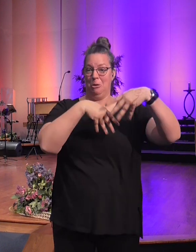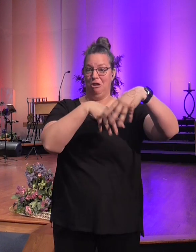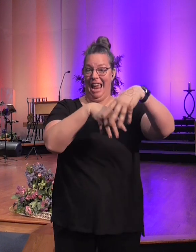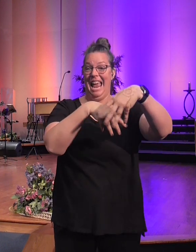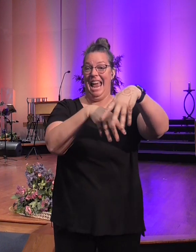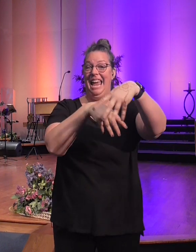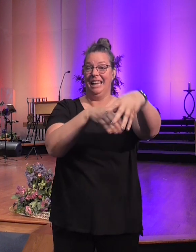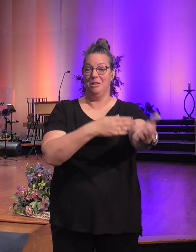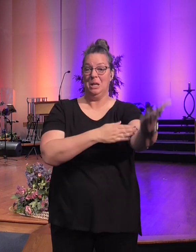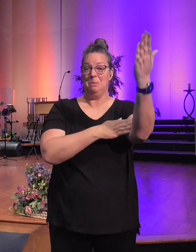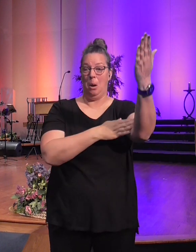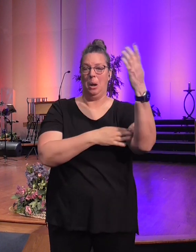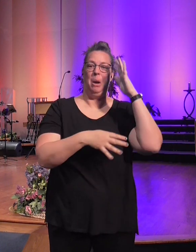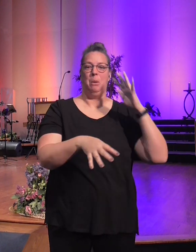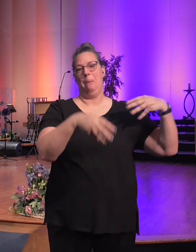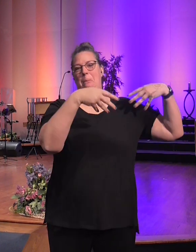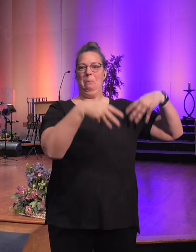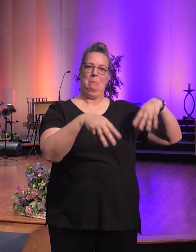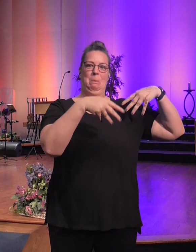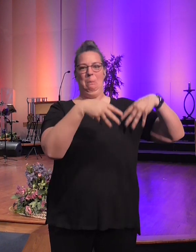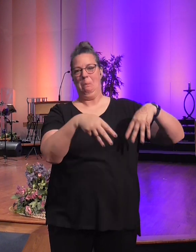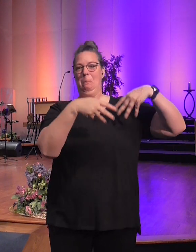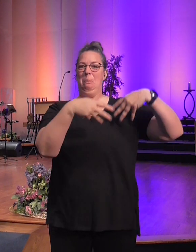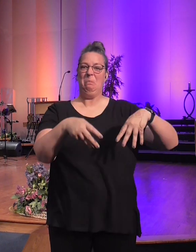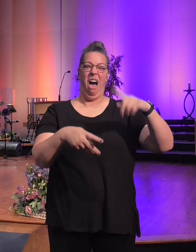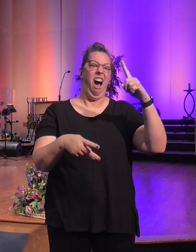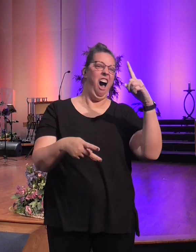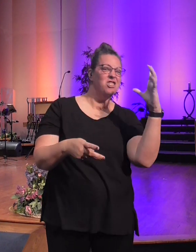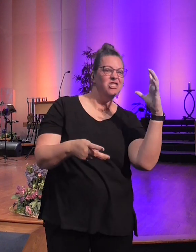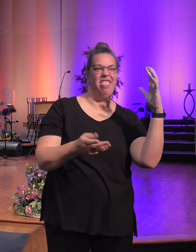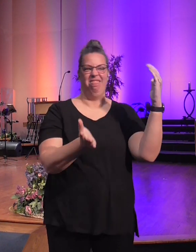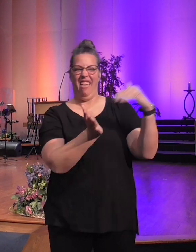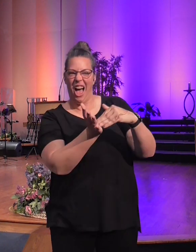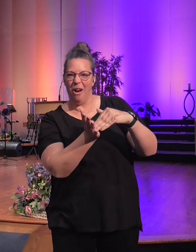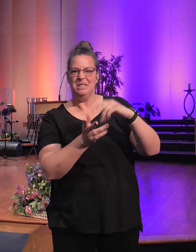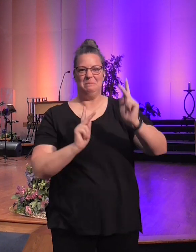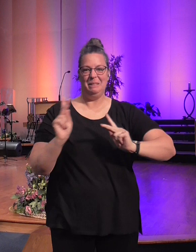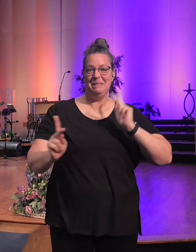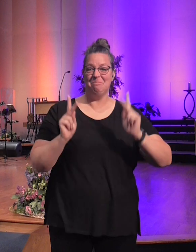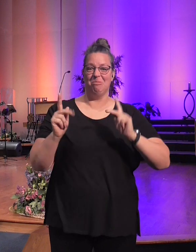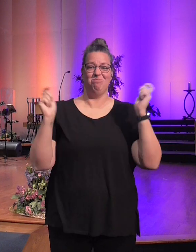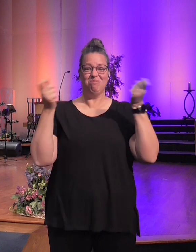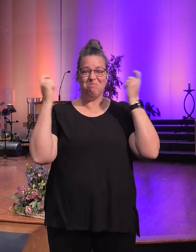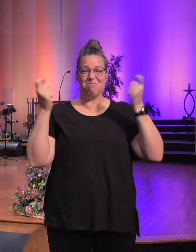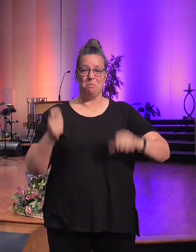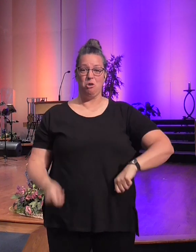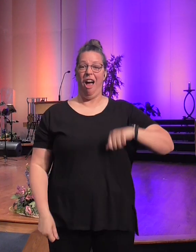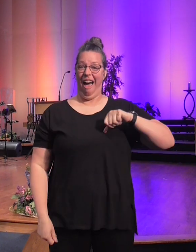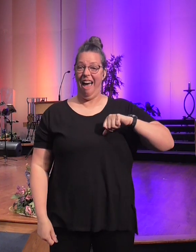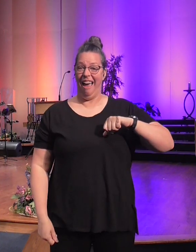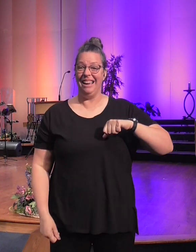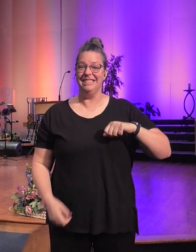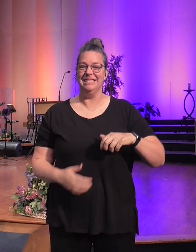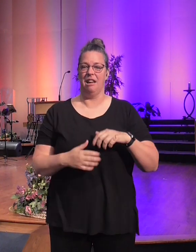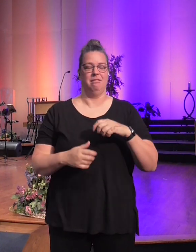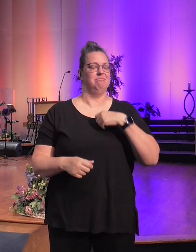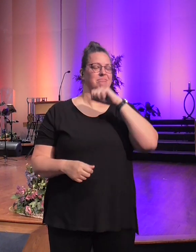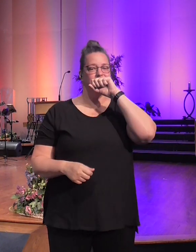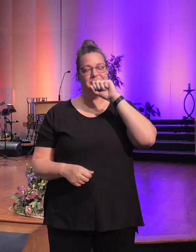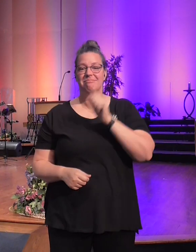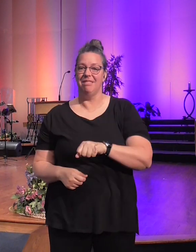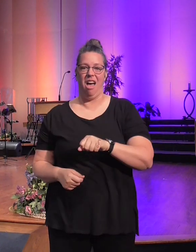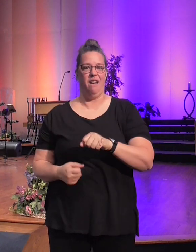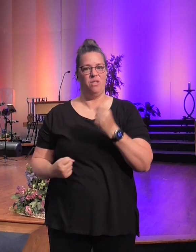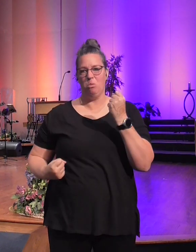morning. We're going to march with hundreds of thousands of people to celebrate Pride. And I love that we